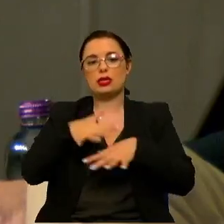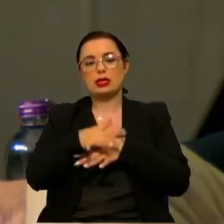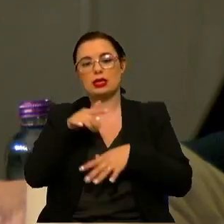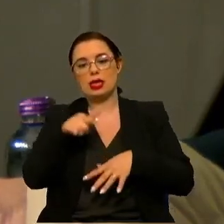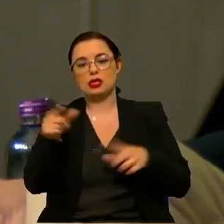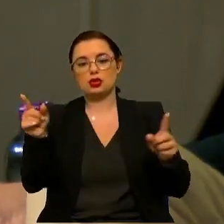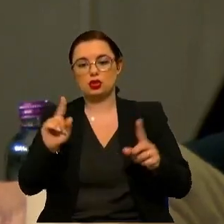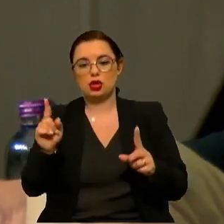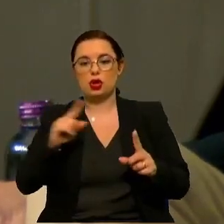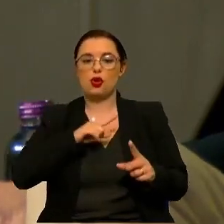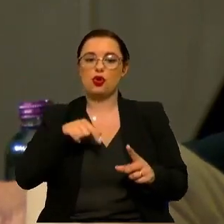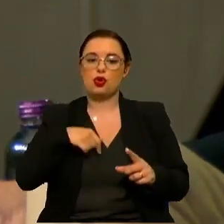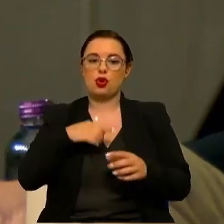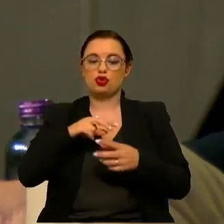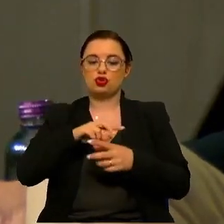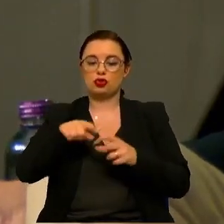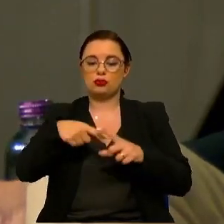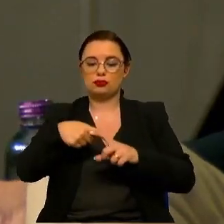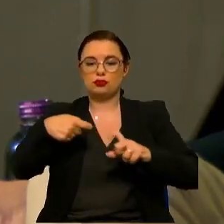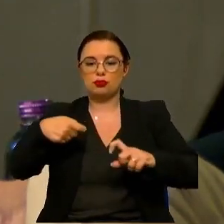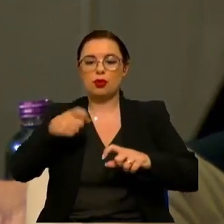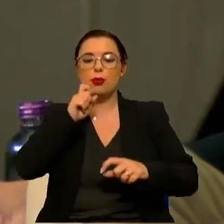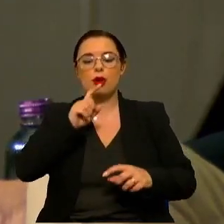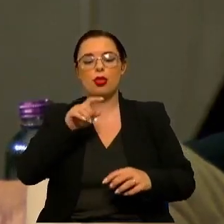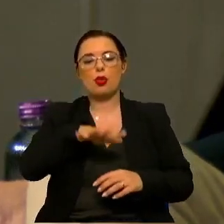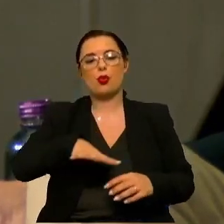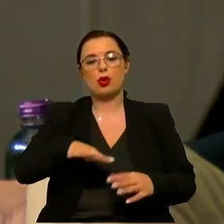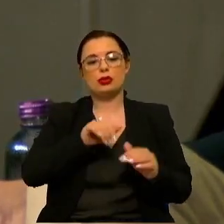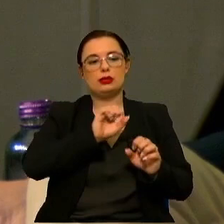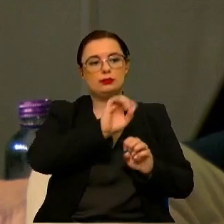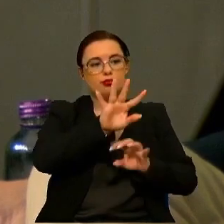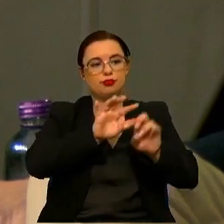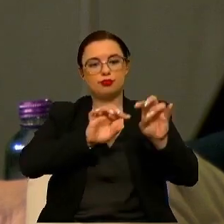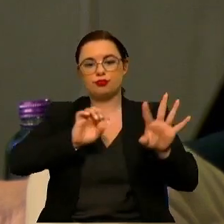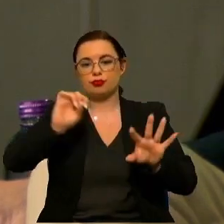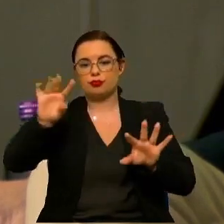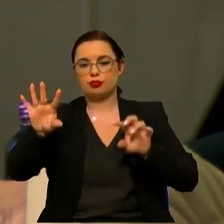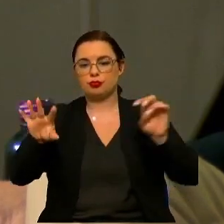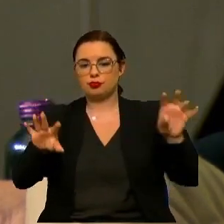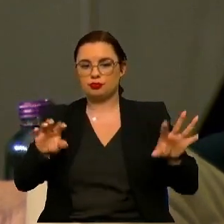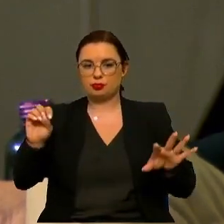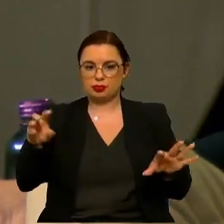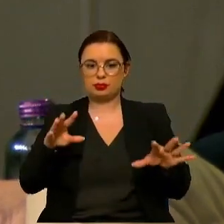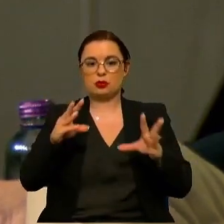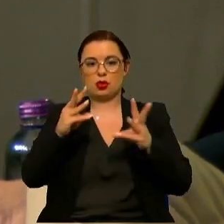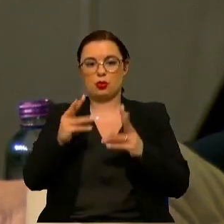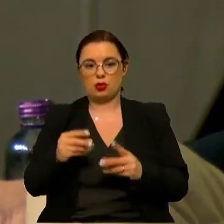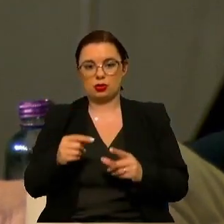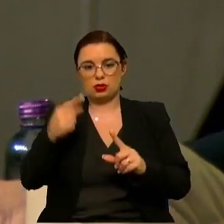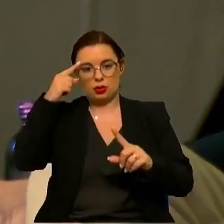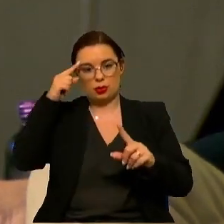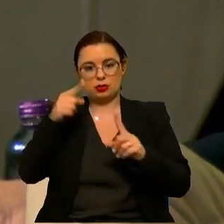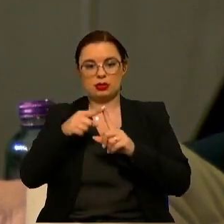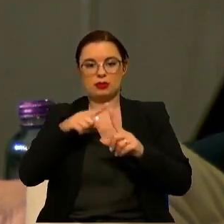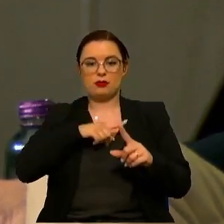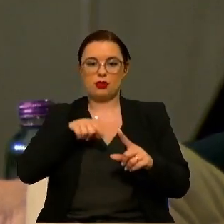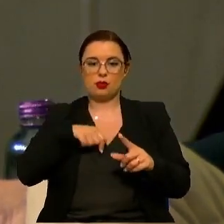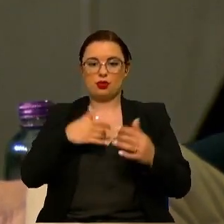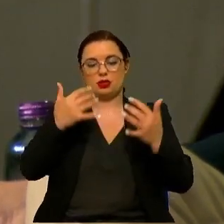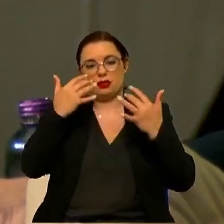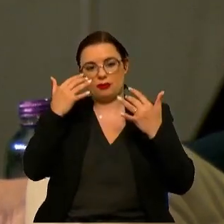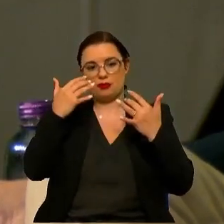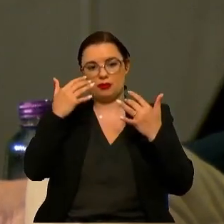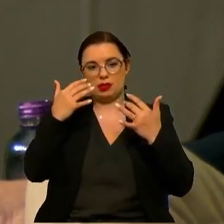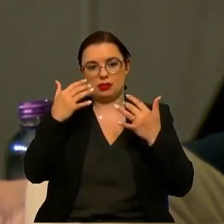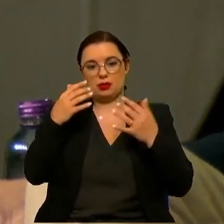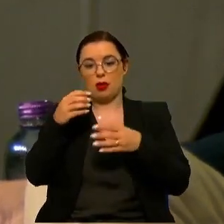can be implemented, nodes, and then distribute the keys at a quantic level so that